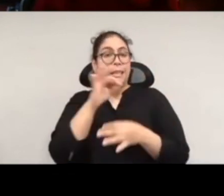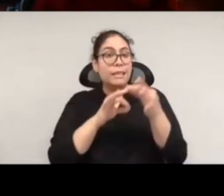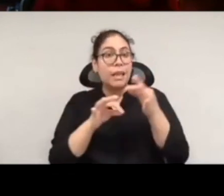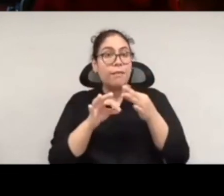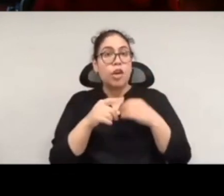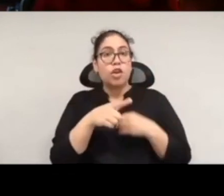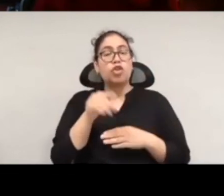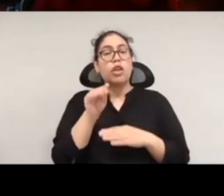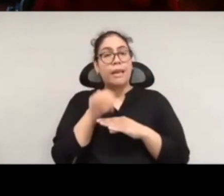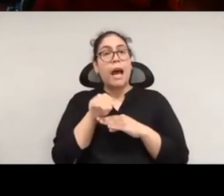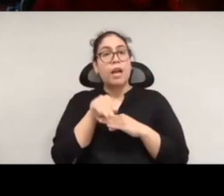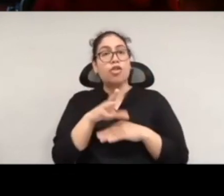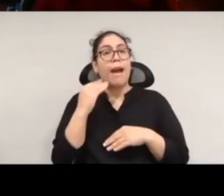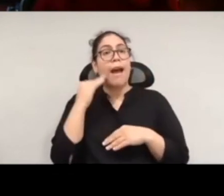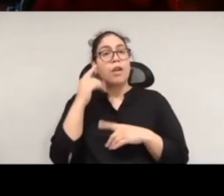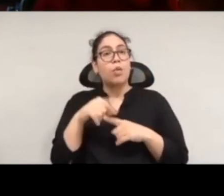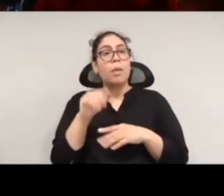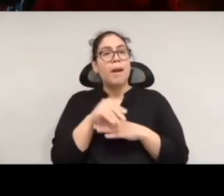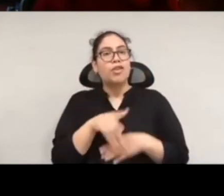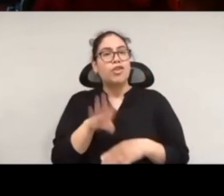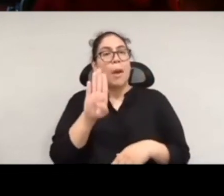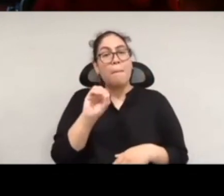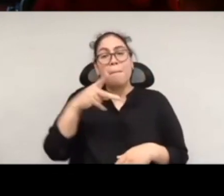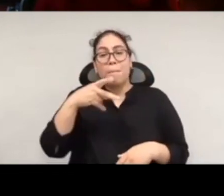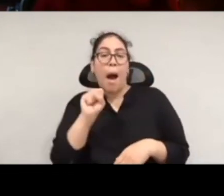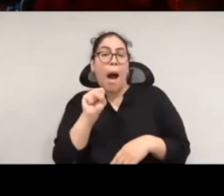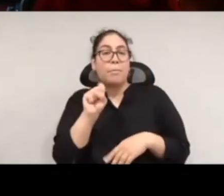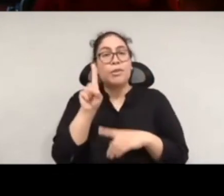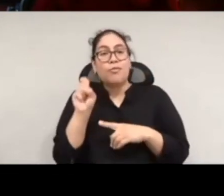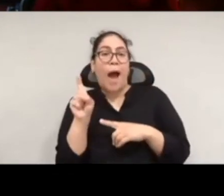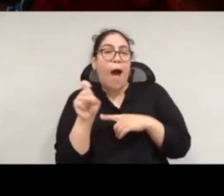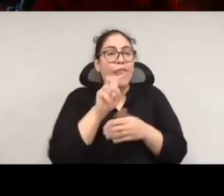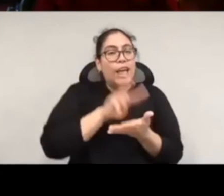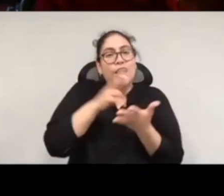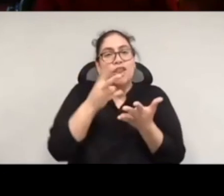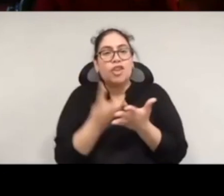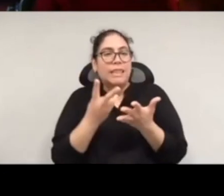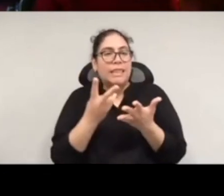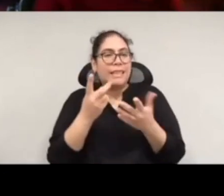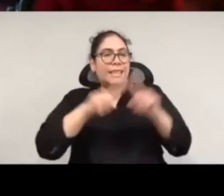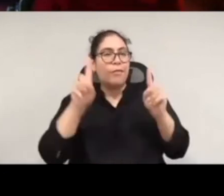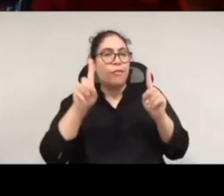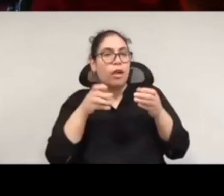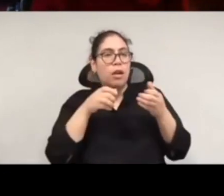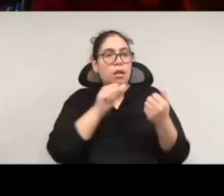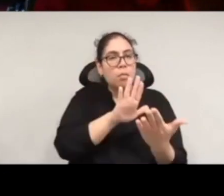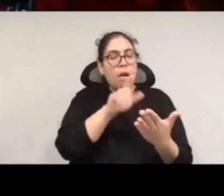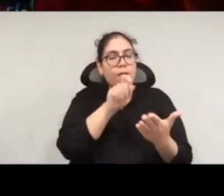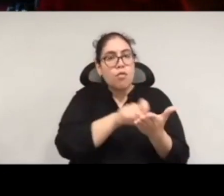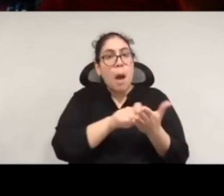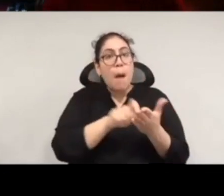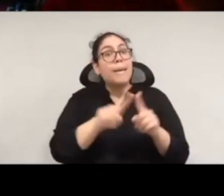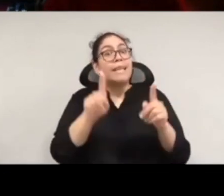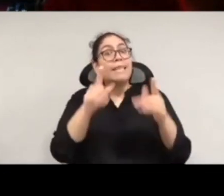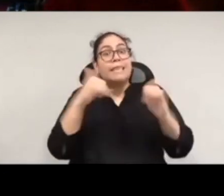head to the beat, like she bops around the kitchen, or, that's just off the top of my head, but just kind of keeping the